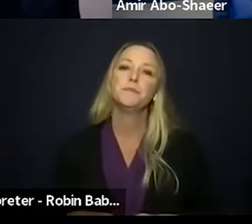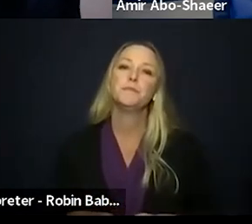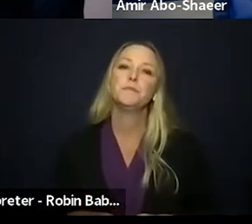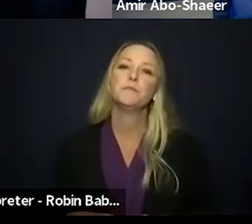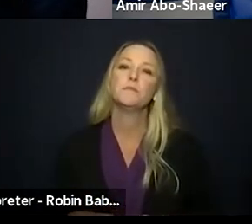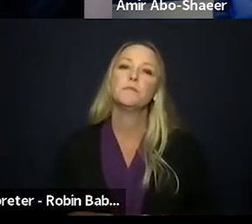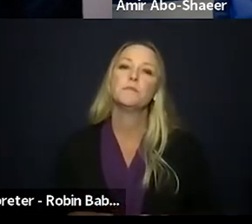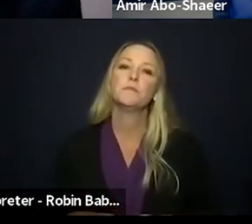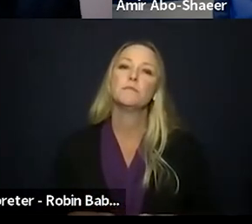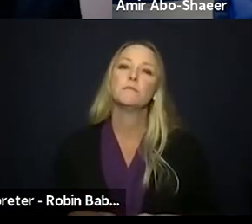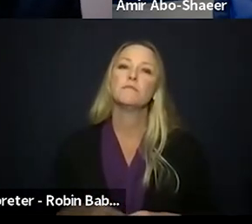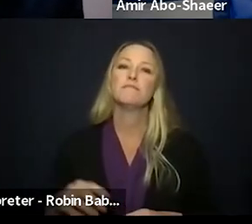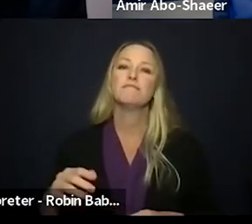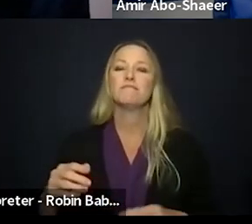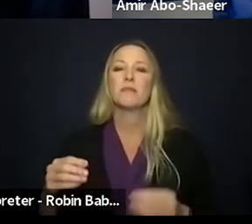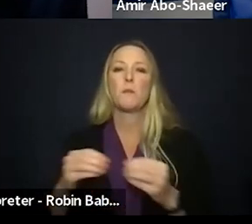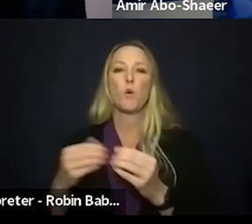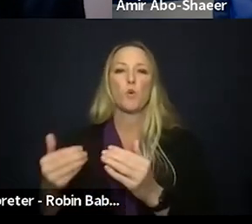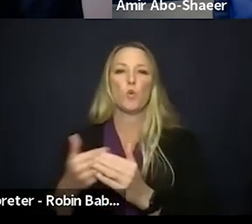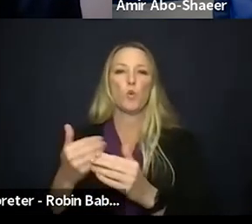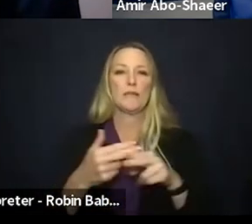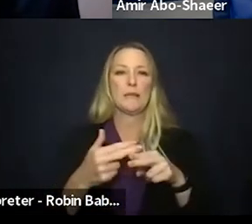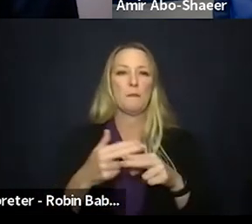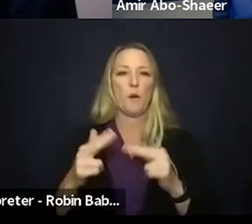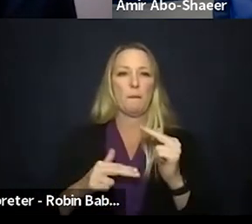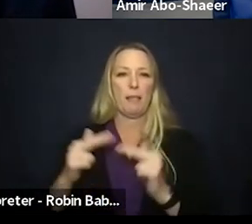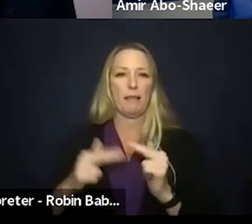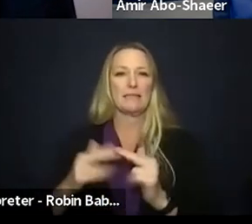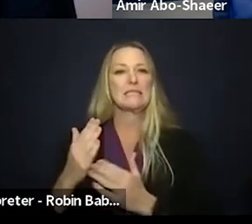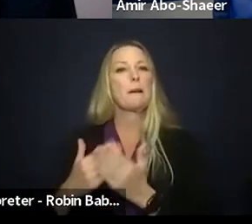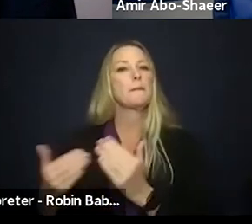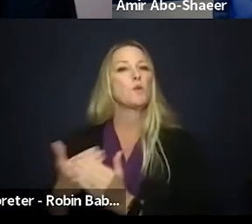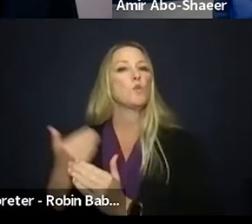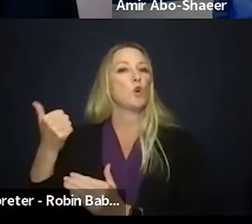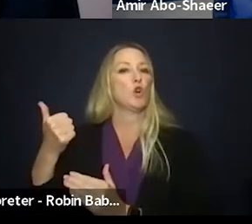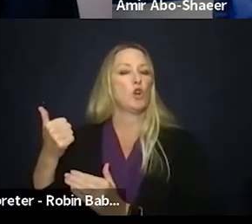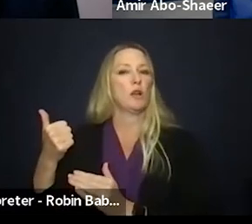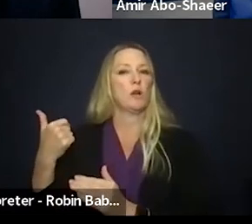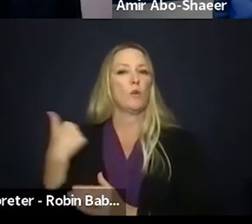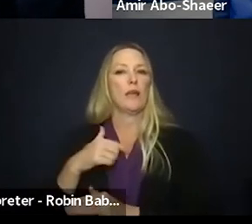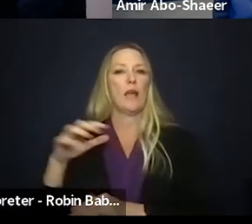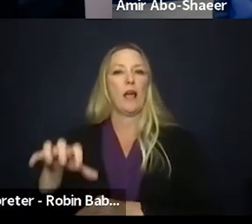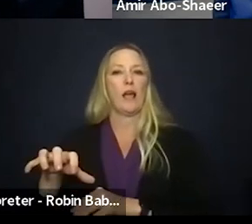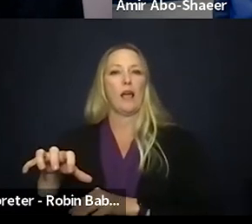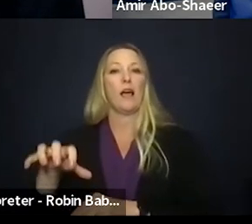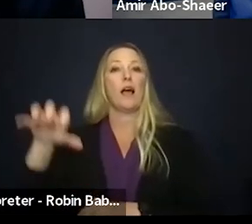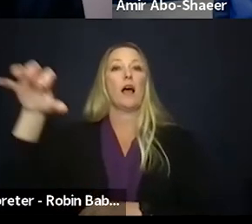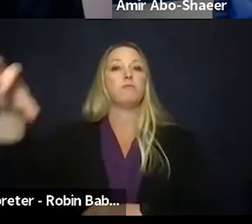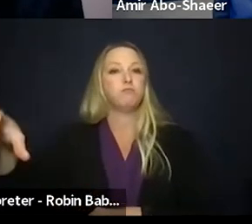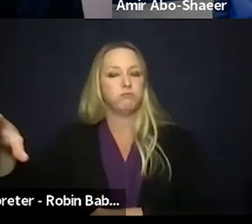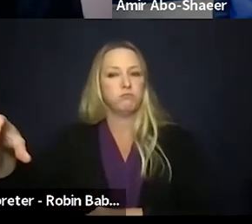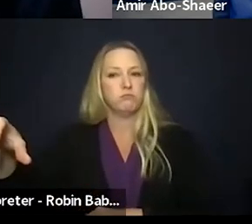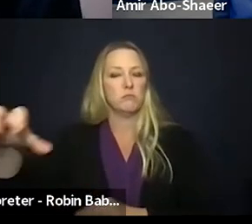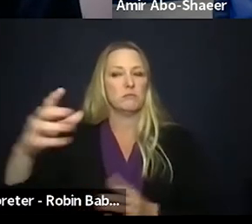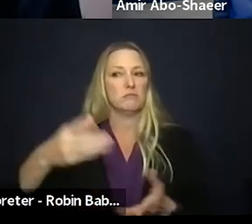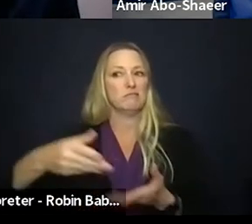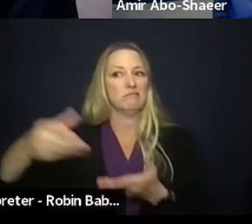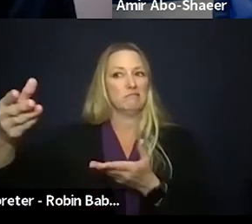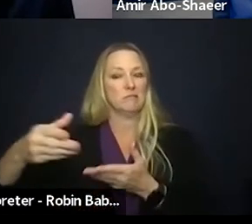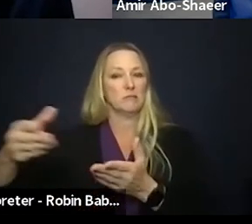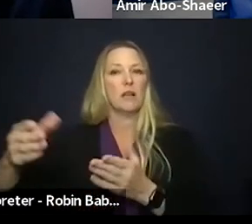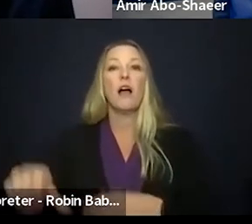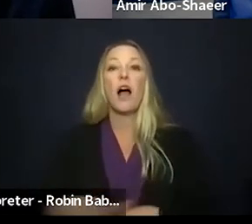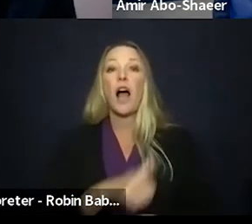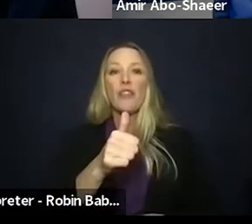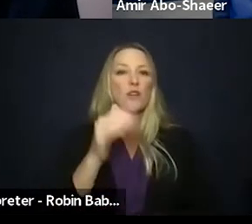uh newer portables that were relocated some of those are newer portables that were really relocated elsewhere on campus but the remaining portables are being